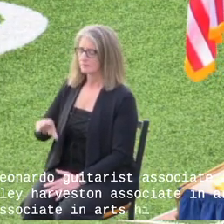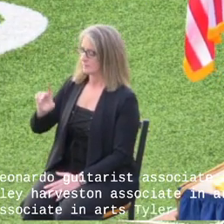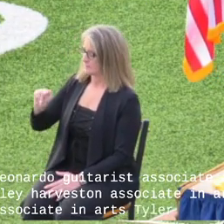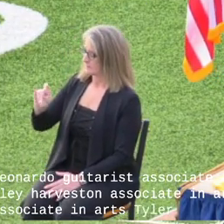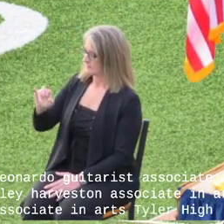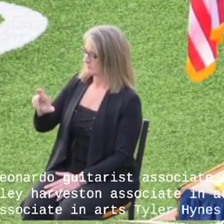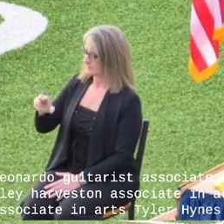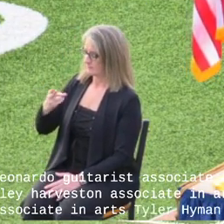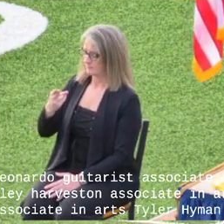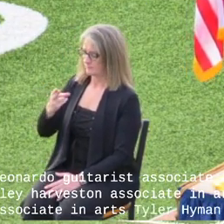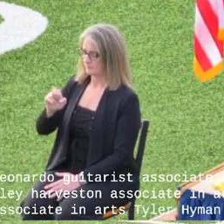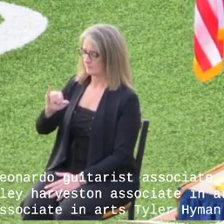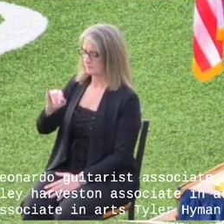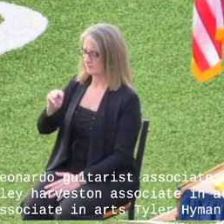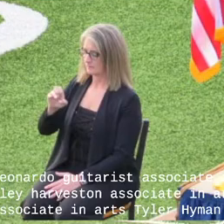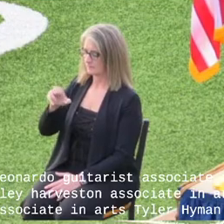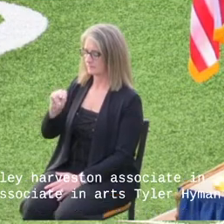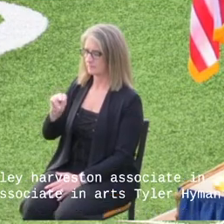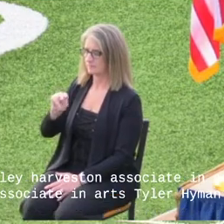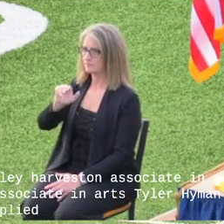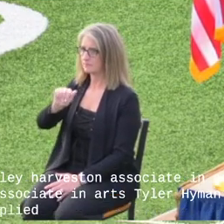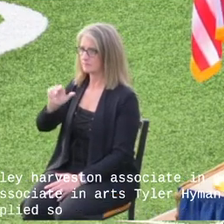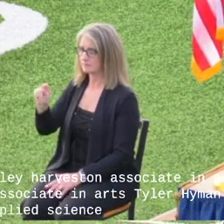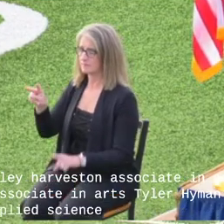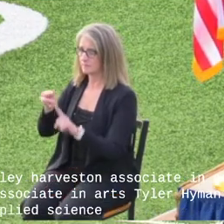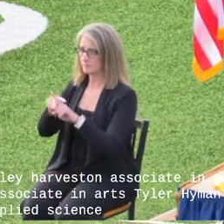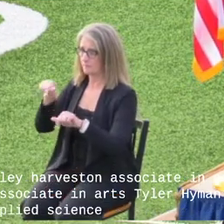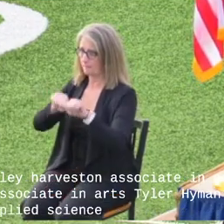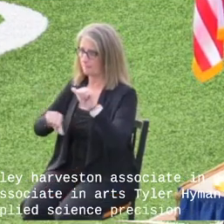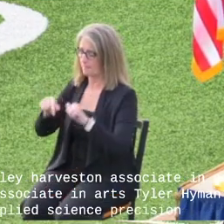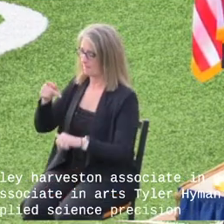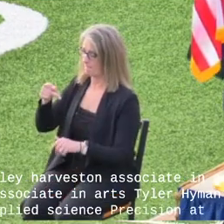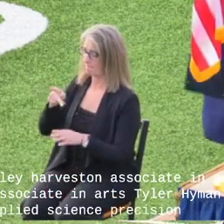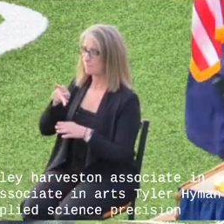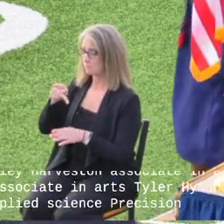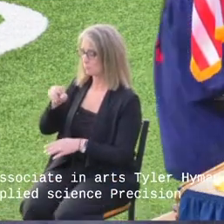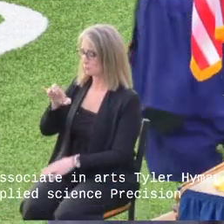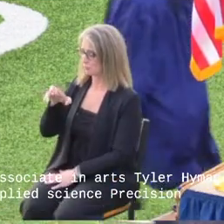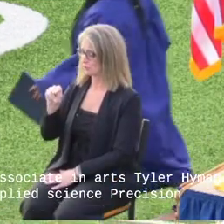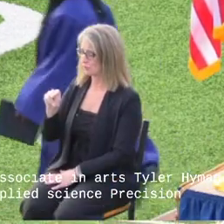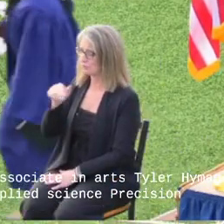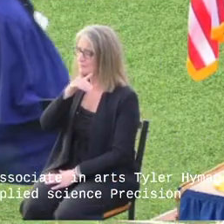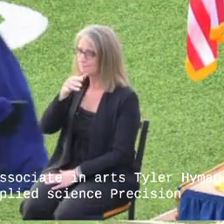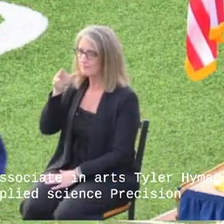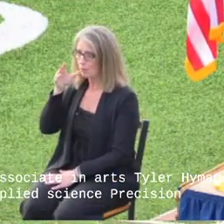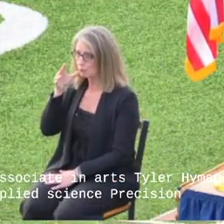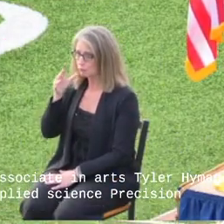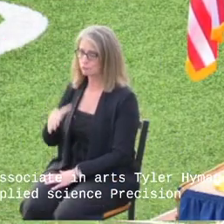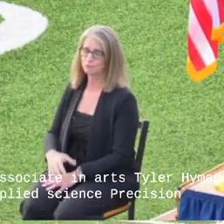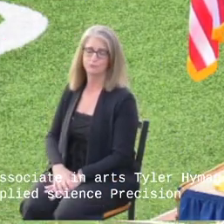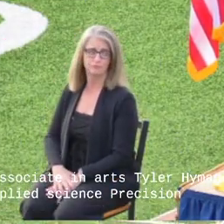Tyler Heinen, Associate in Applied Science, Precision Agriculture.